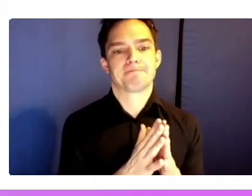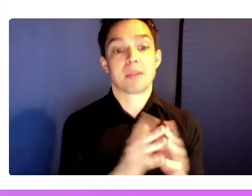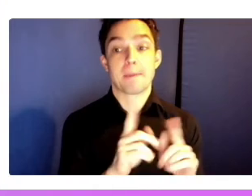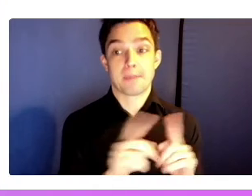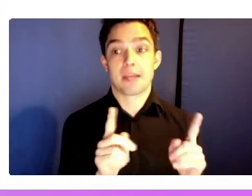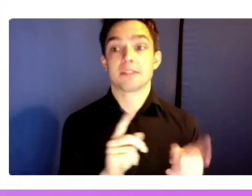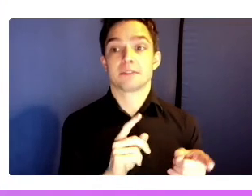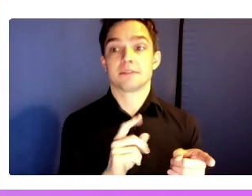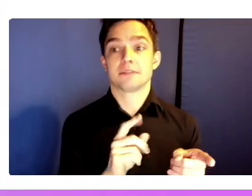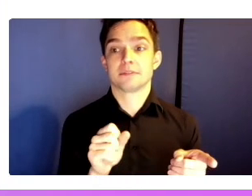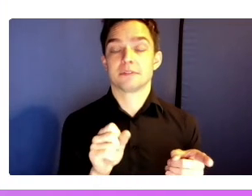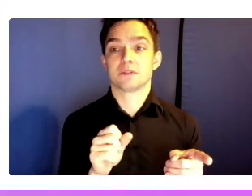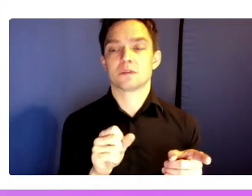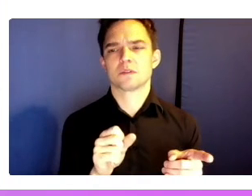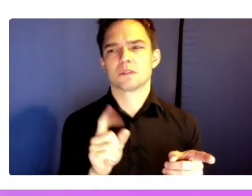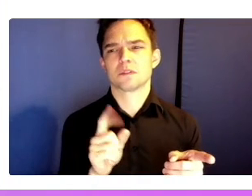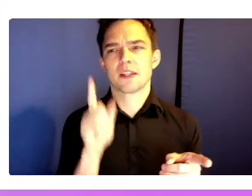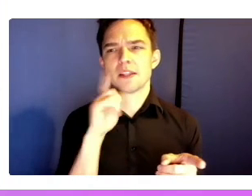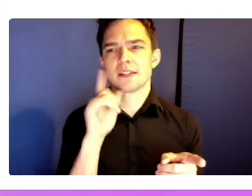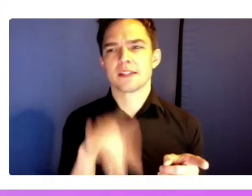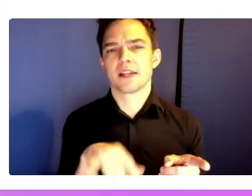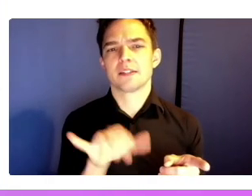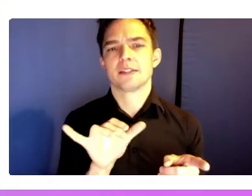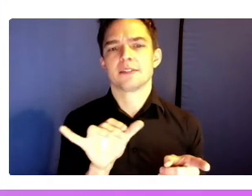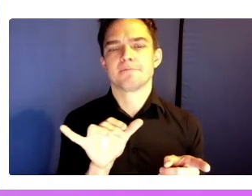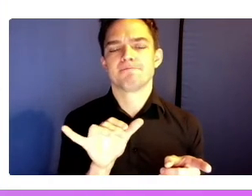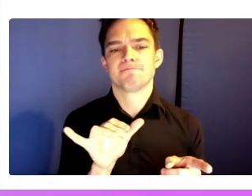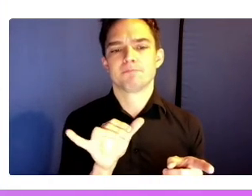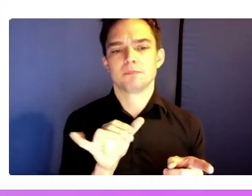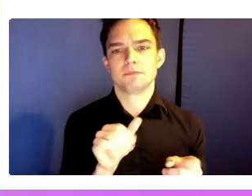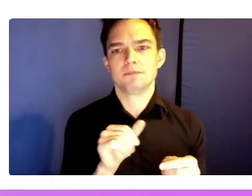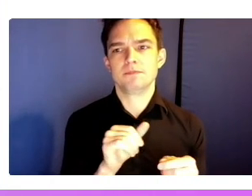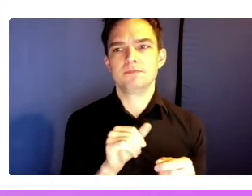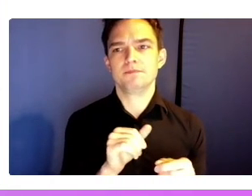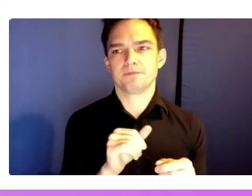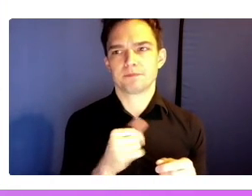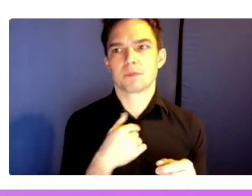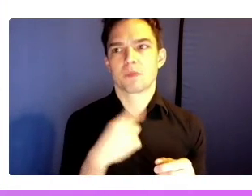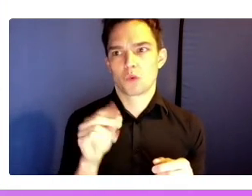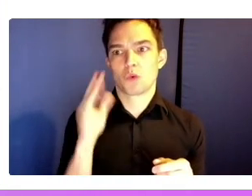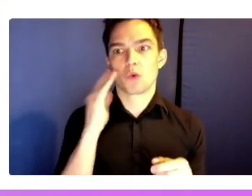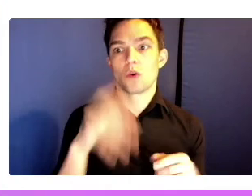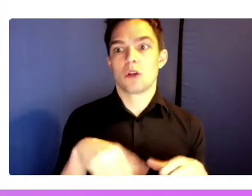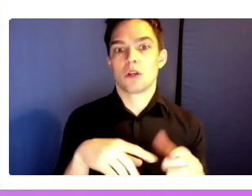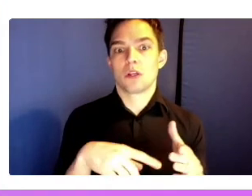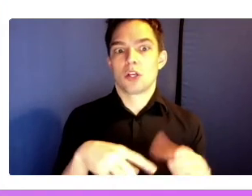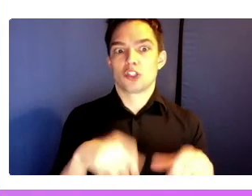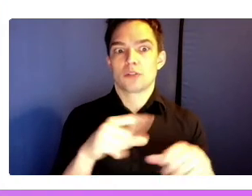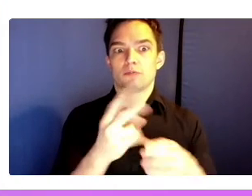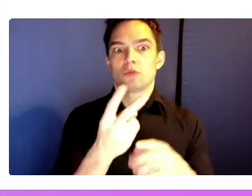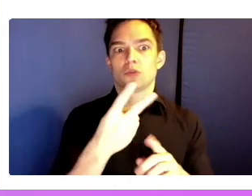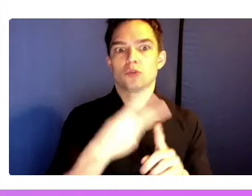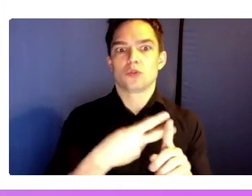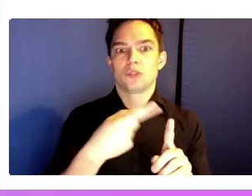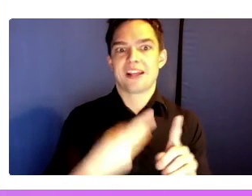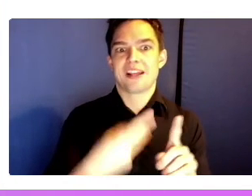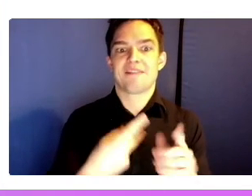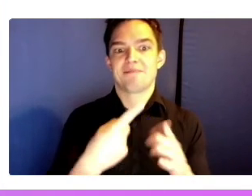but yeah, I mean, I think like, I do know that it took like 2.5 months to get through half